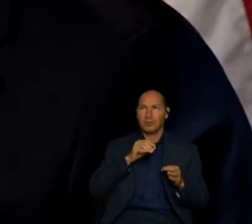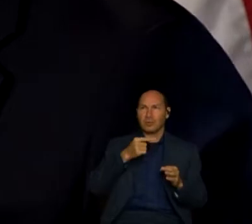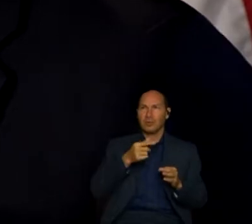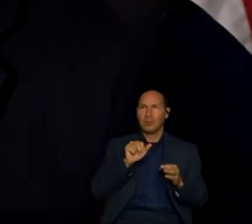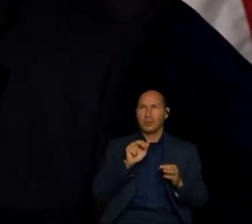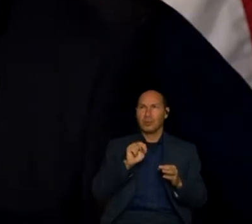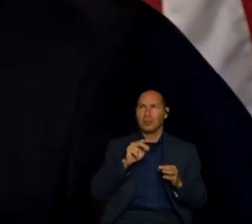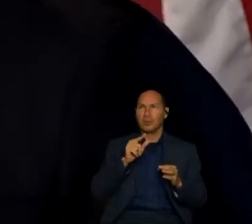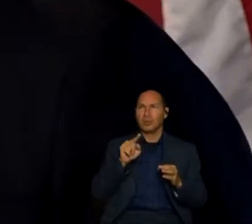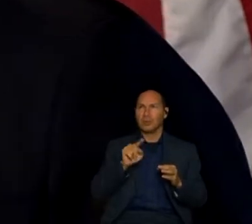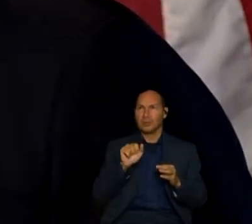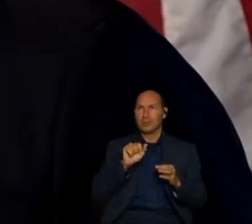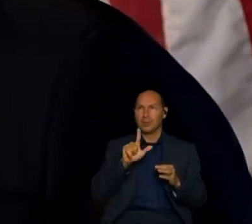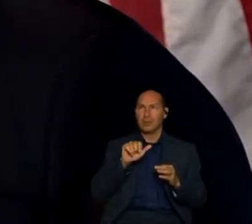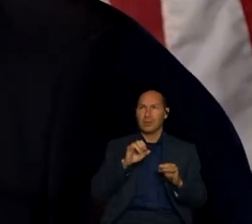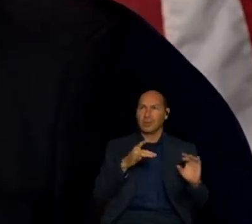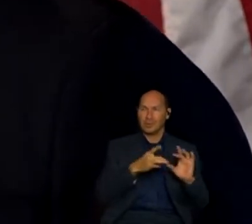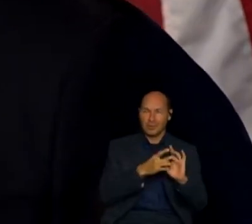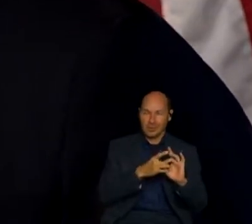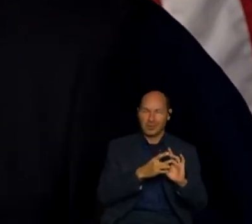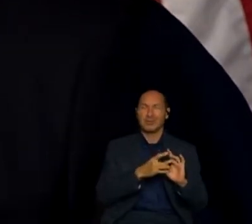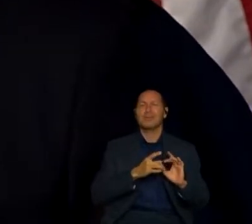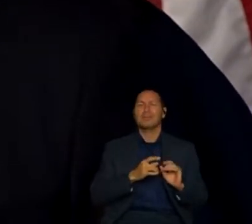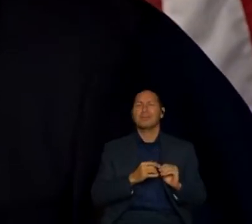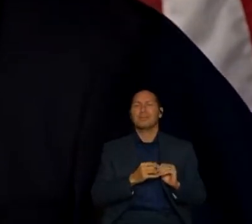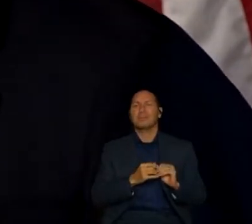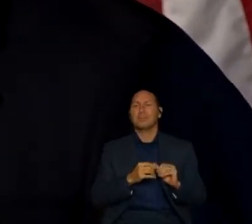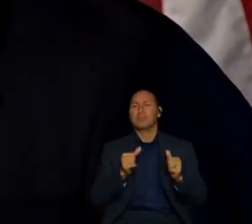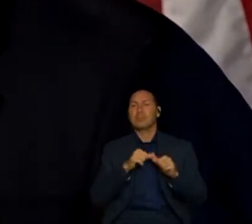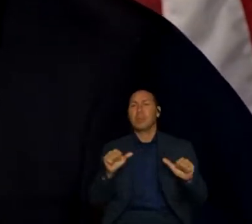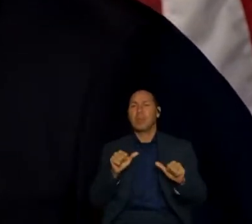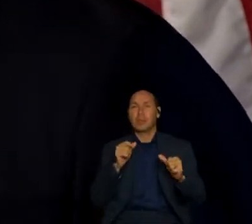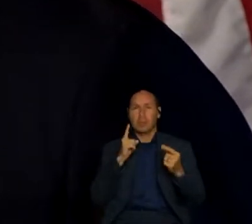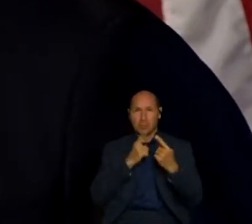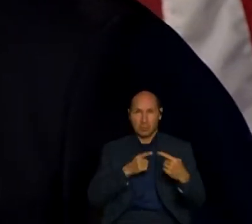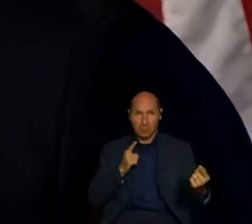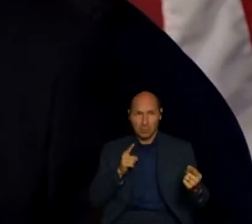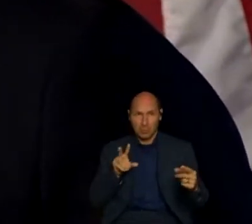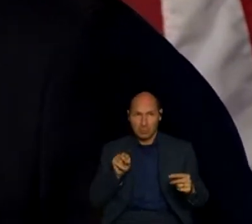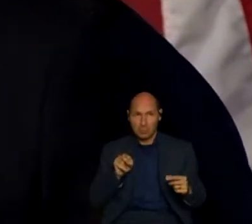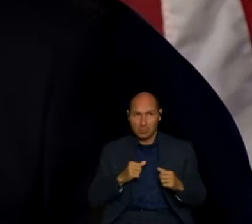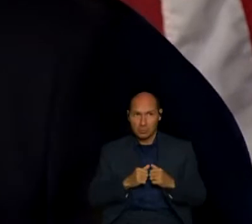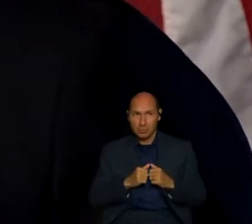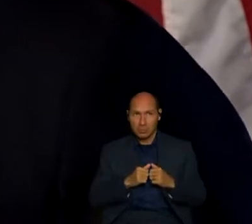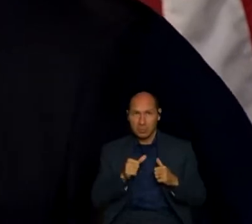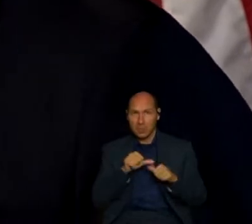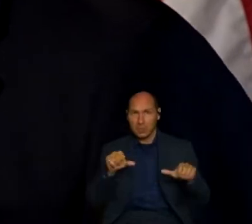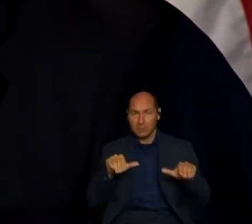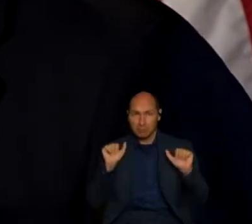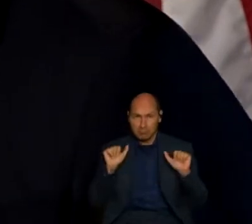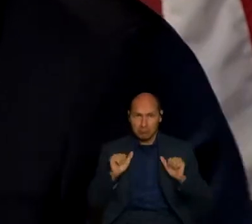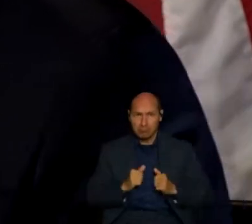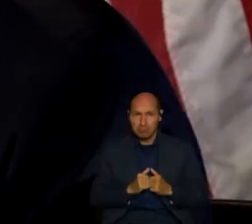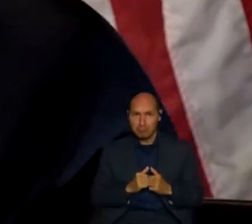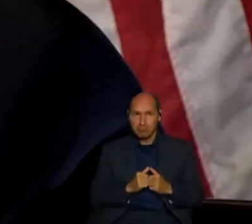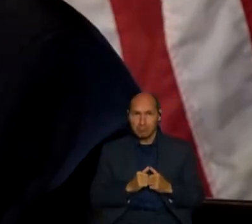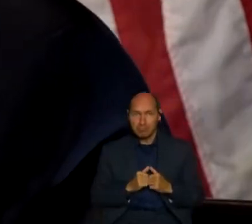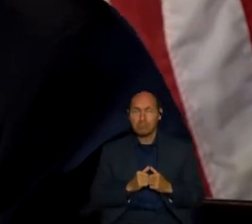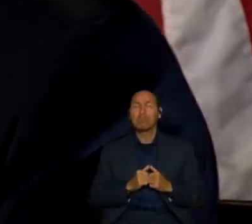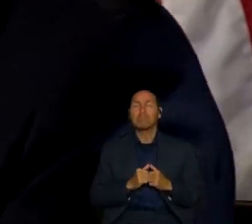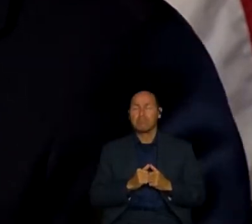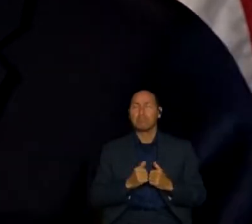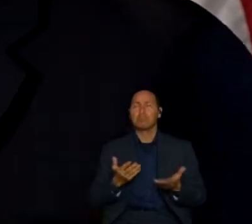Nixon. So that, or all, any opposed say no. Any abstentions? And that